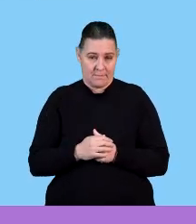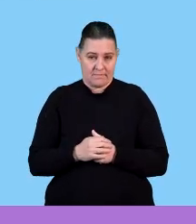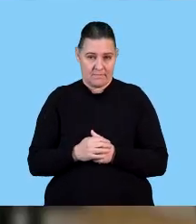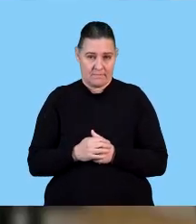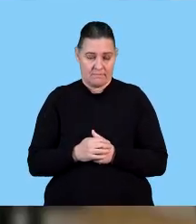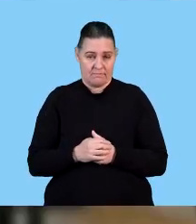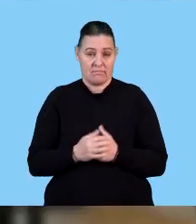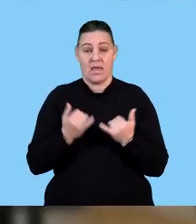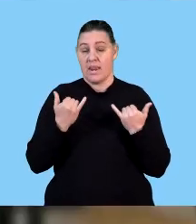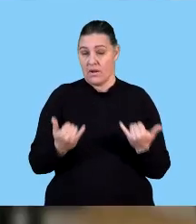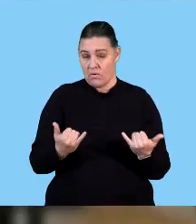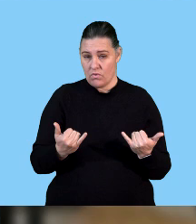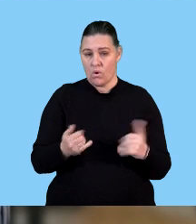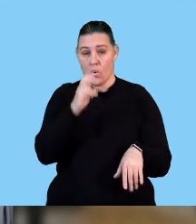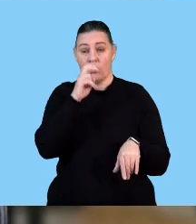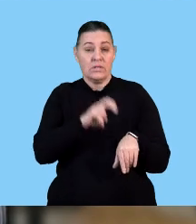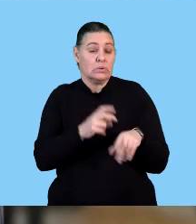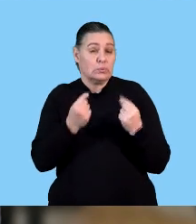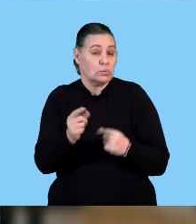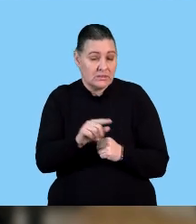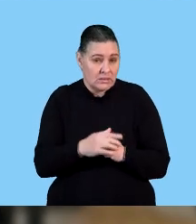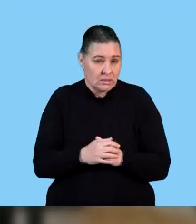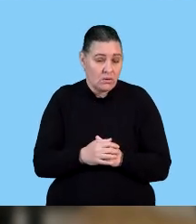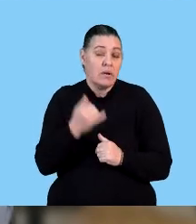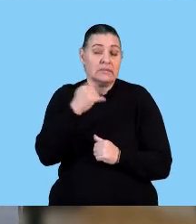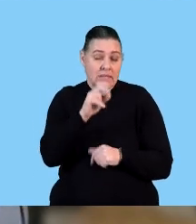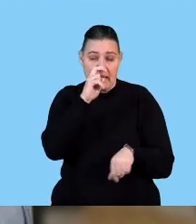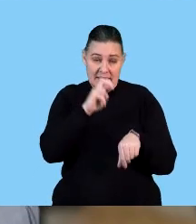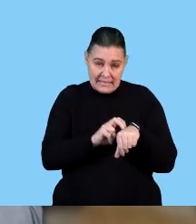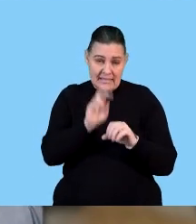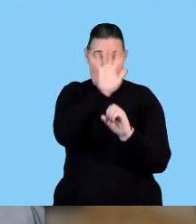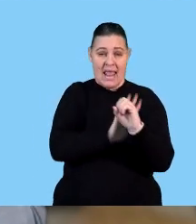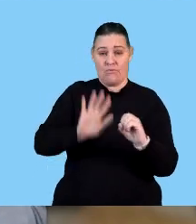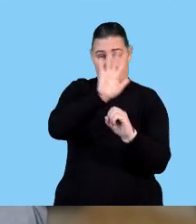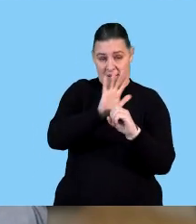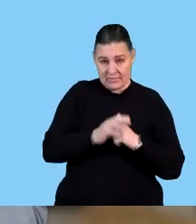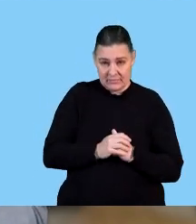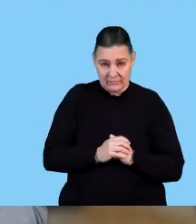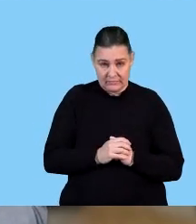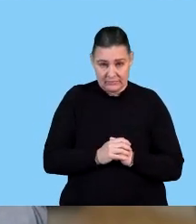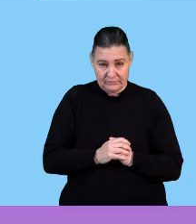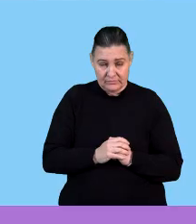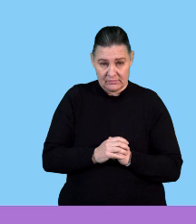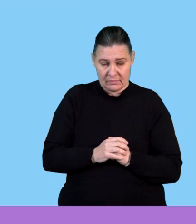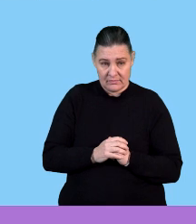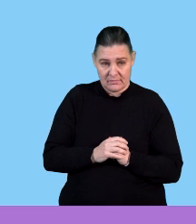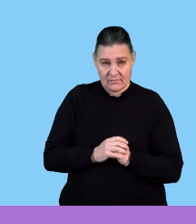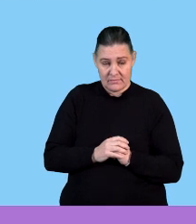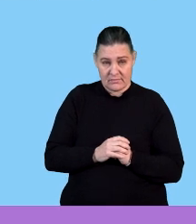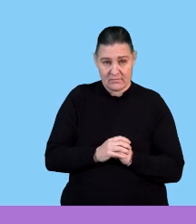Excellent. Now at this point, what do we need to do? We've got to still find the area,